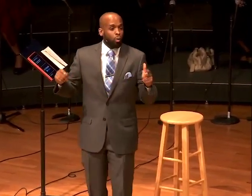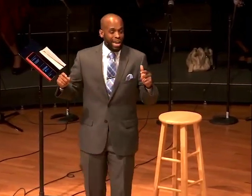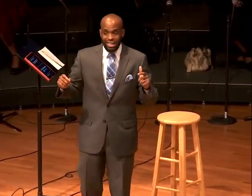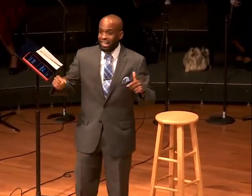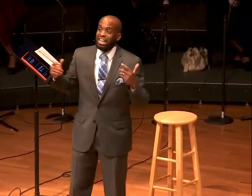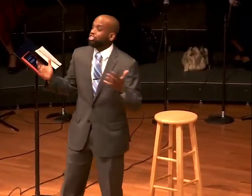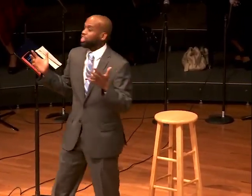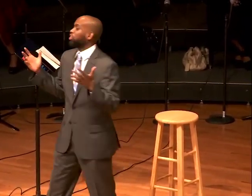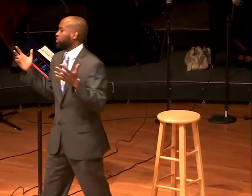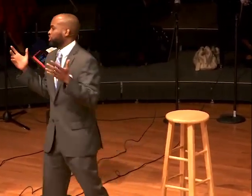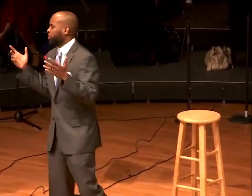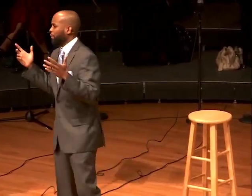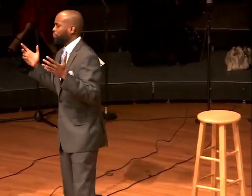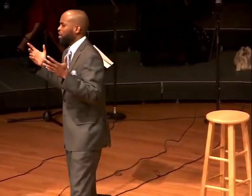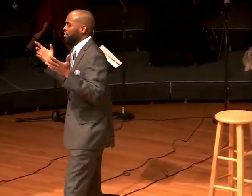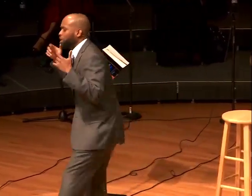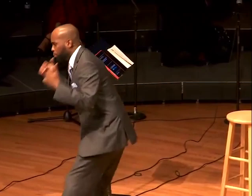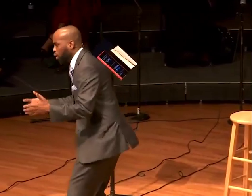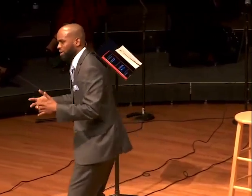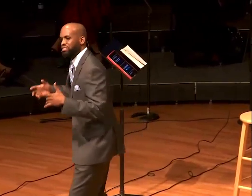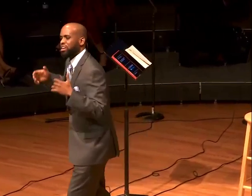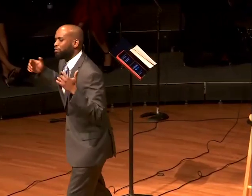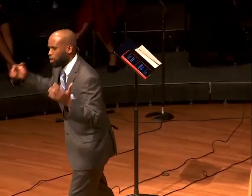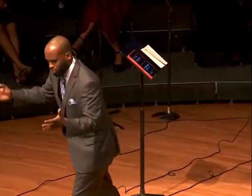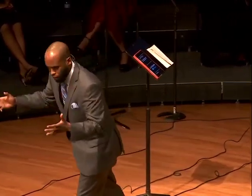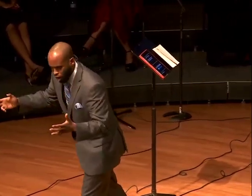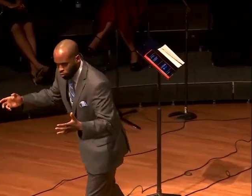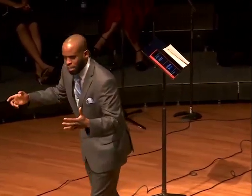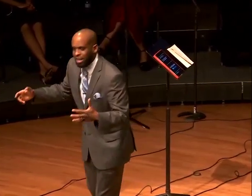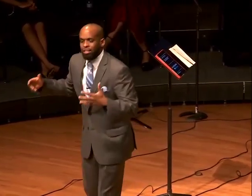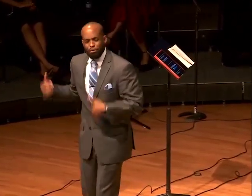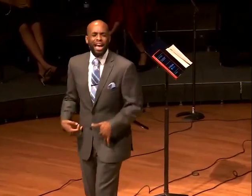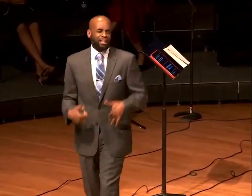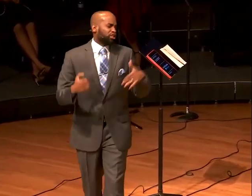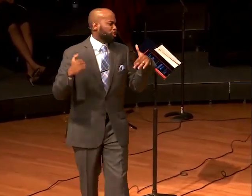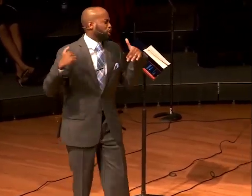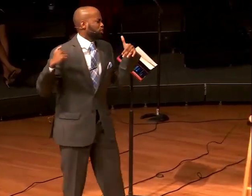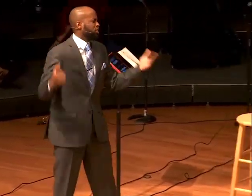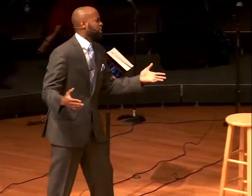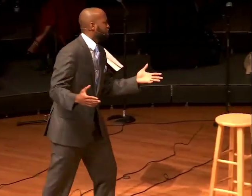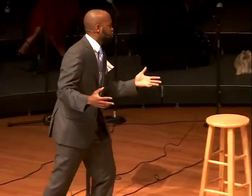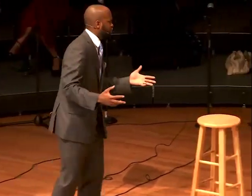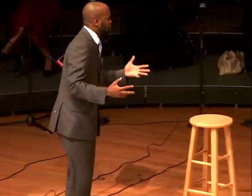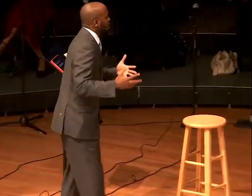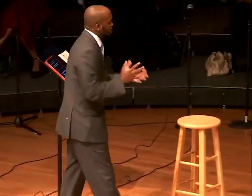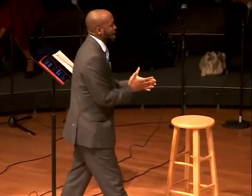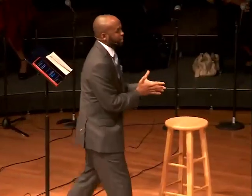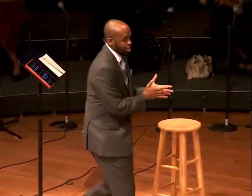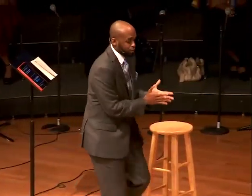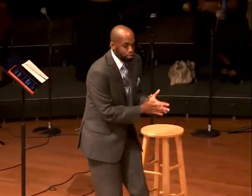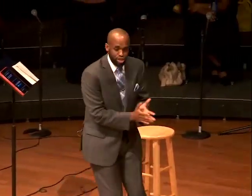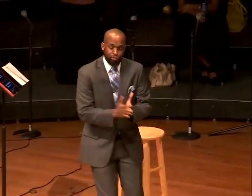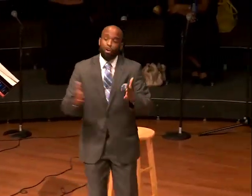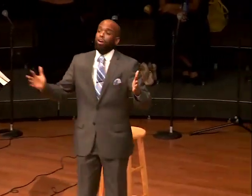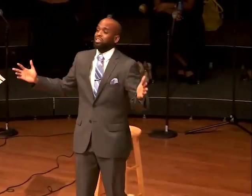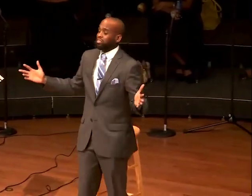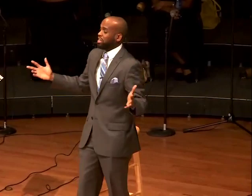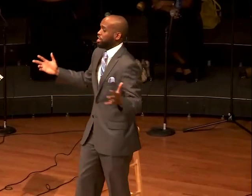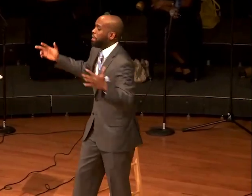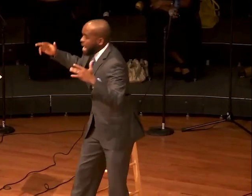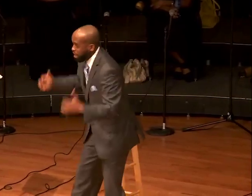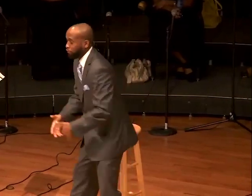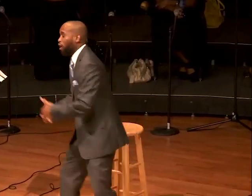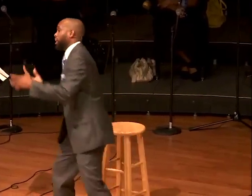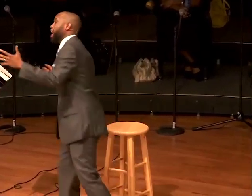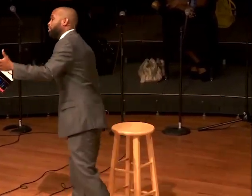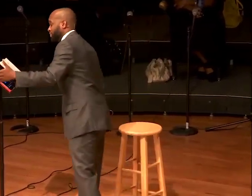staying awake in church. The importance of your involvement, the fact that the church needs you, the fact that if you just fall